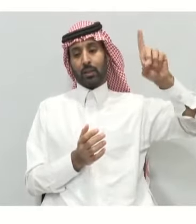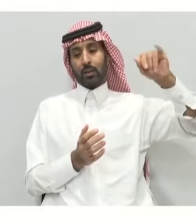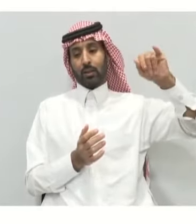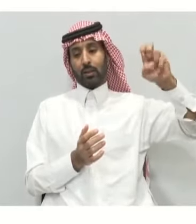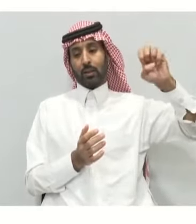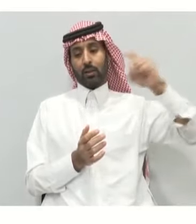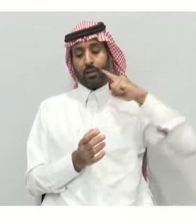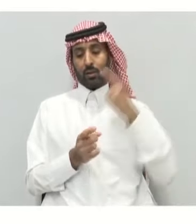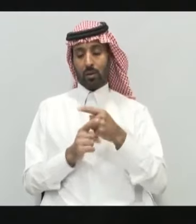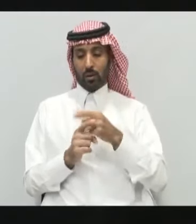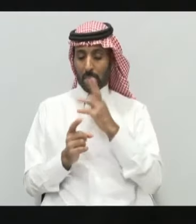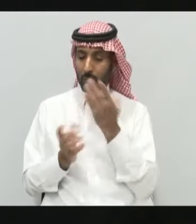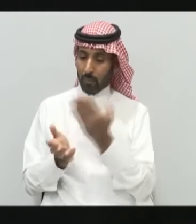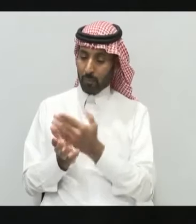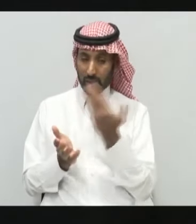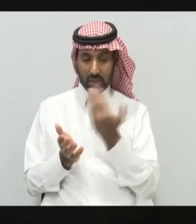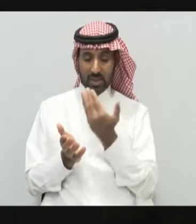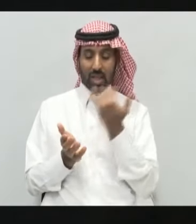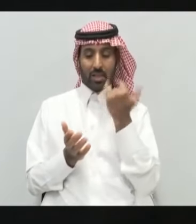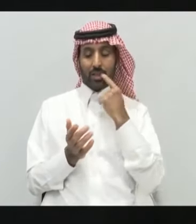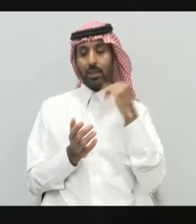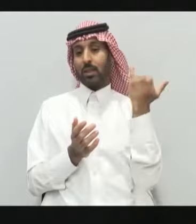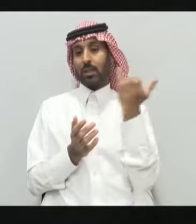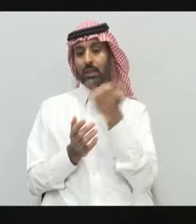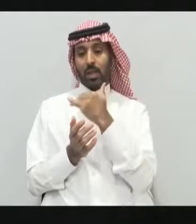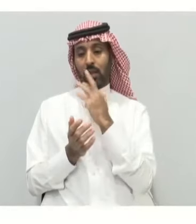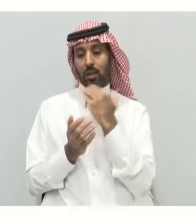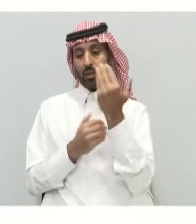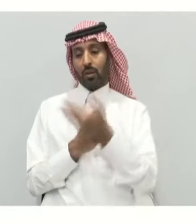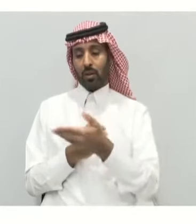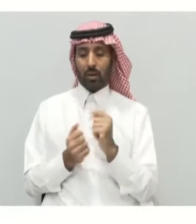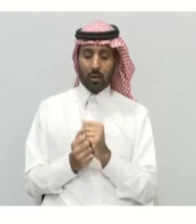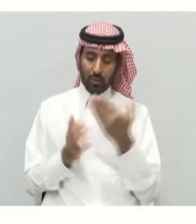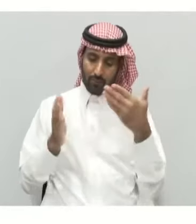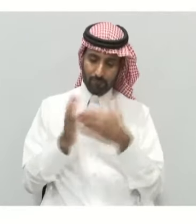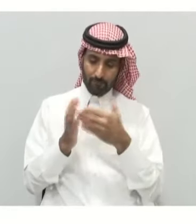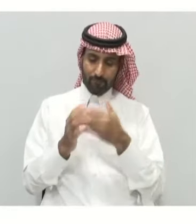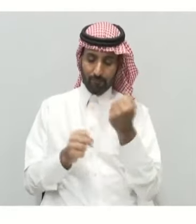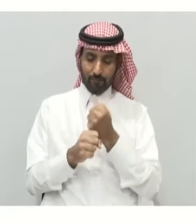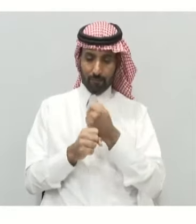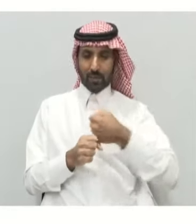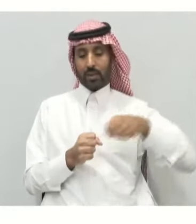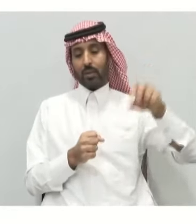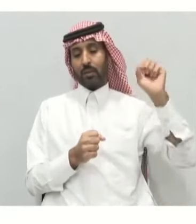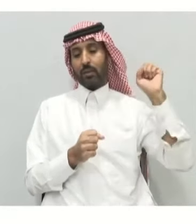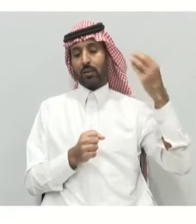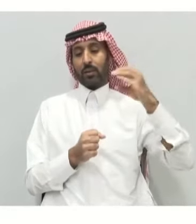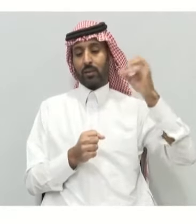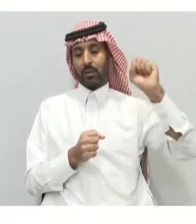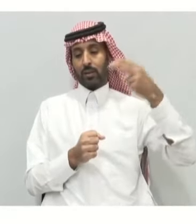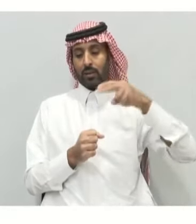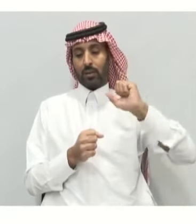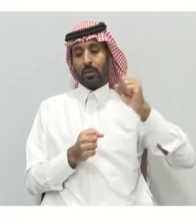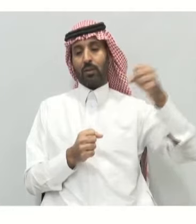math. He studies English. And also verbs that ends in CH or S and H, we